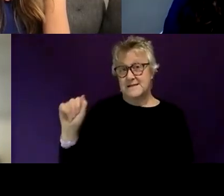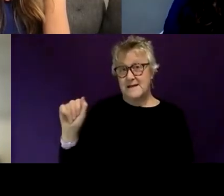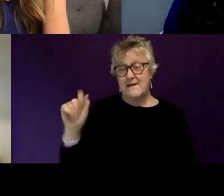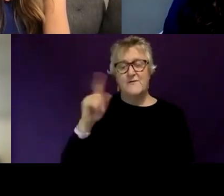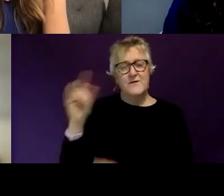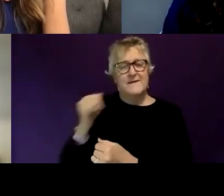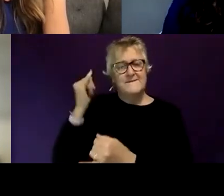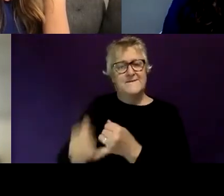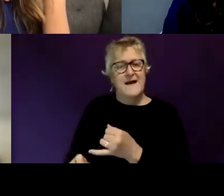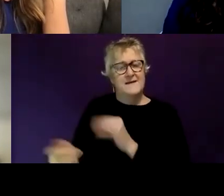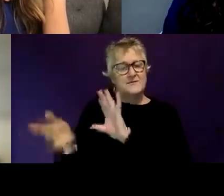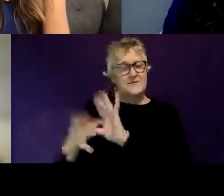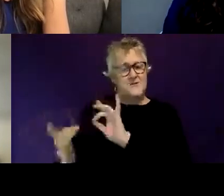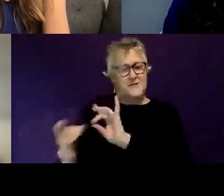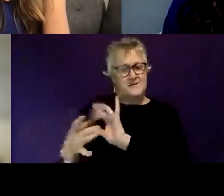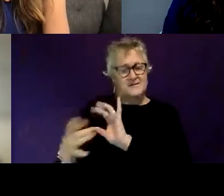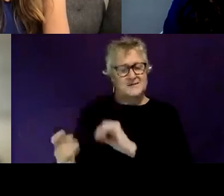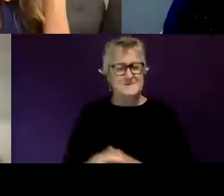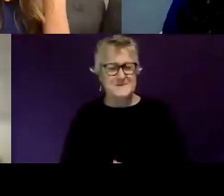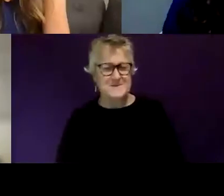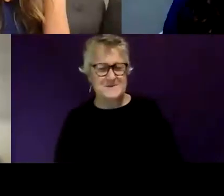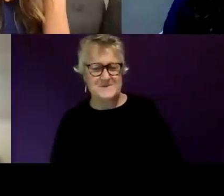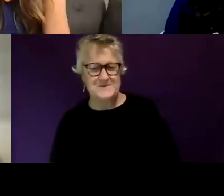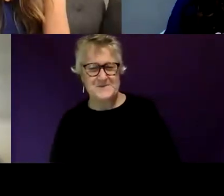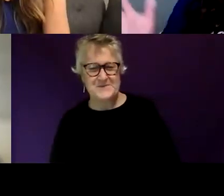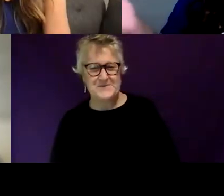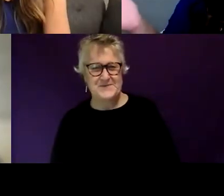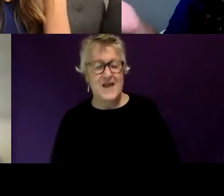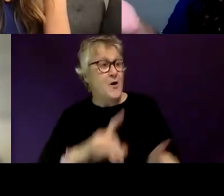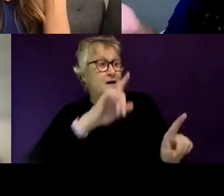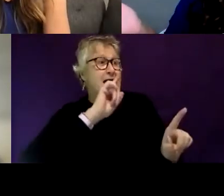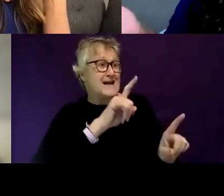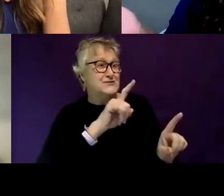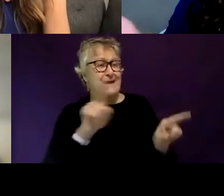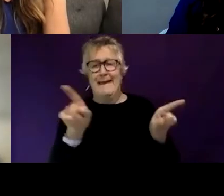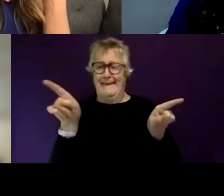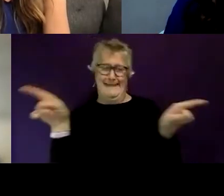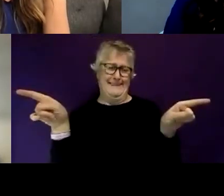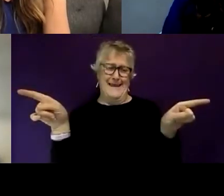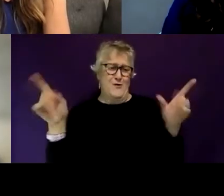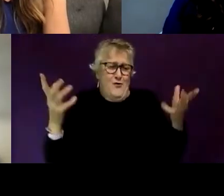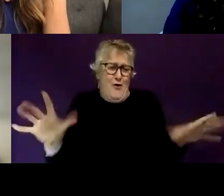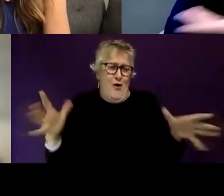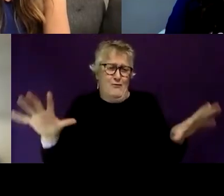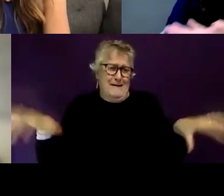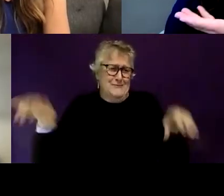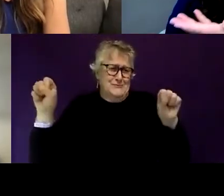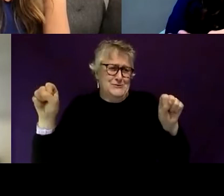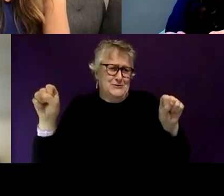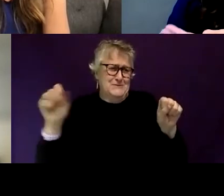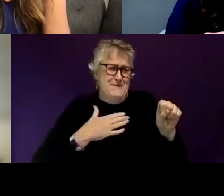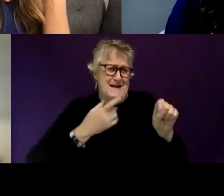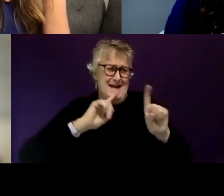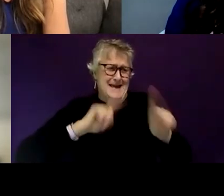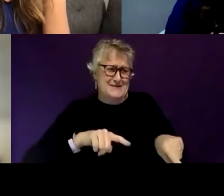closing answer to the question. So Melissa. Well, actually, both of them took my answer. If it wasn't for Tita Jocelyn, I would have never made it